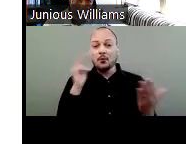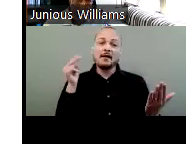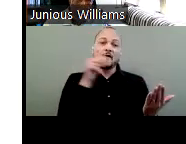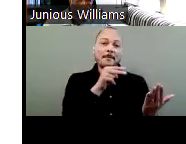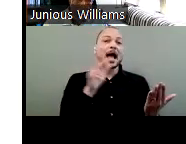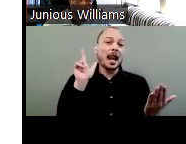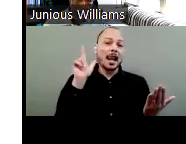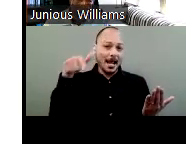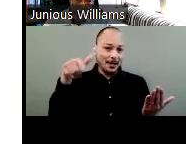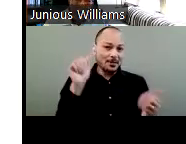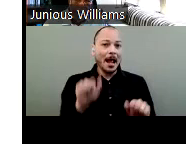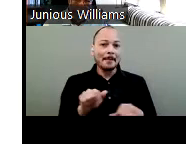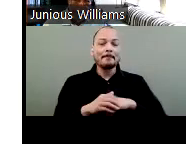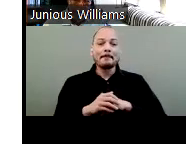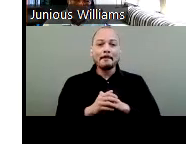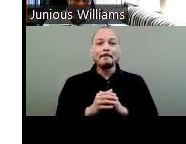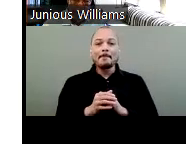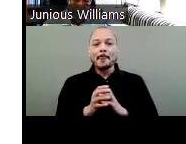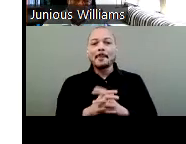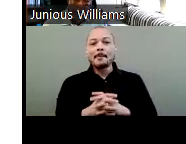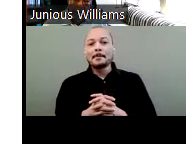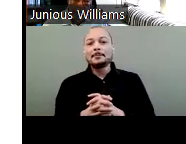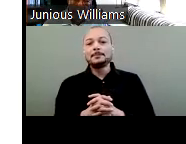Next slide, please.